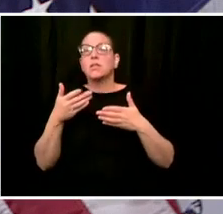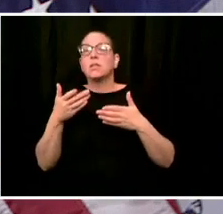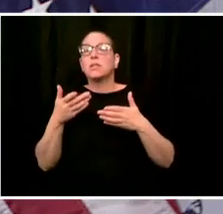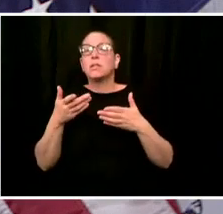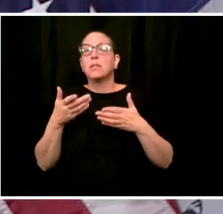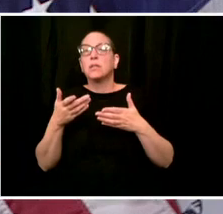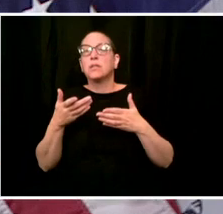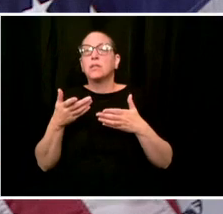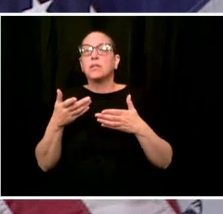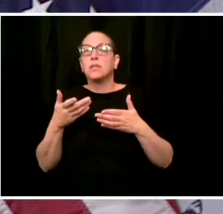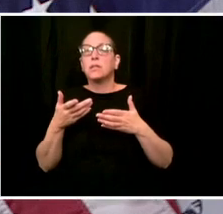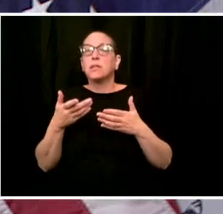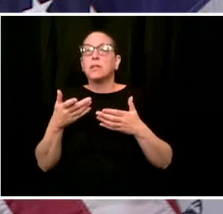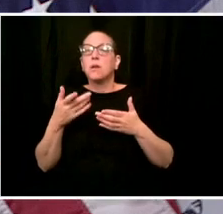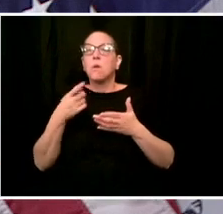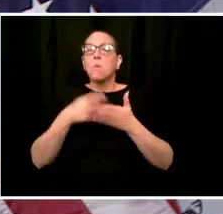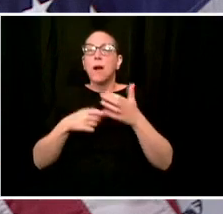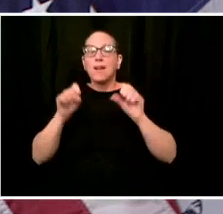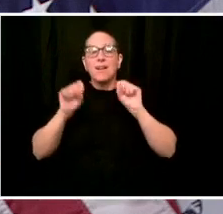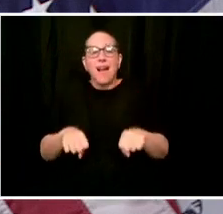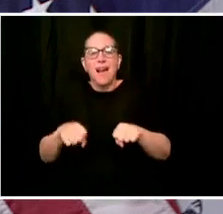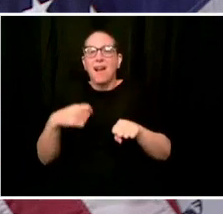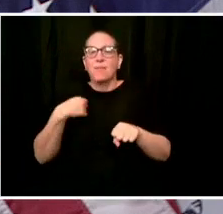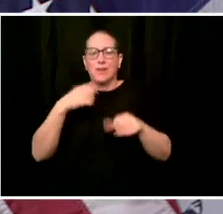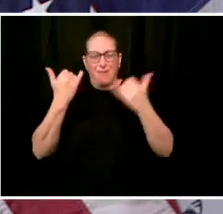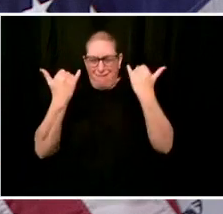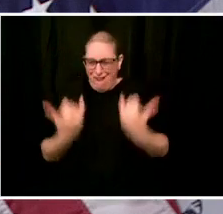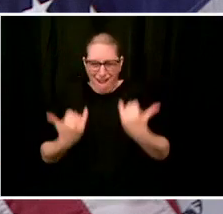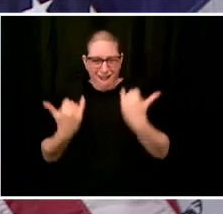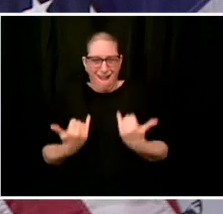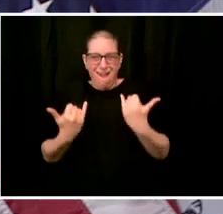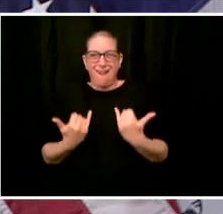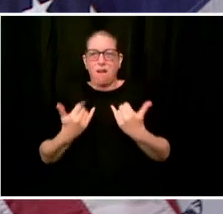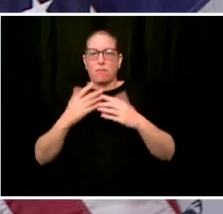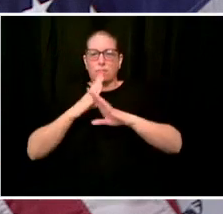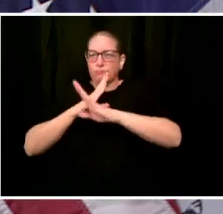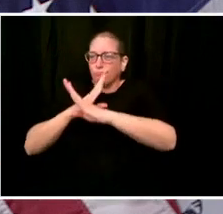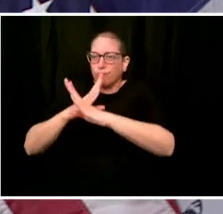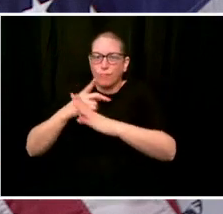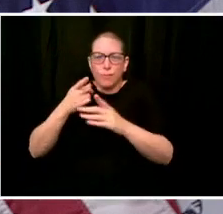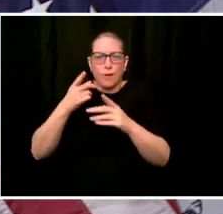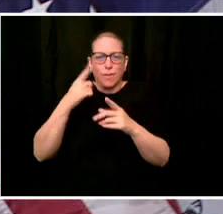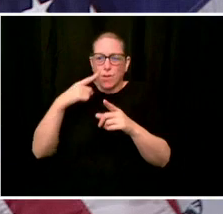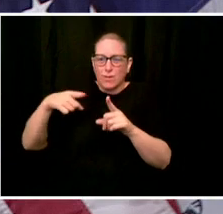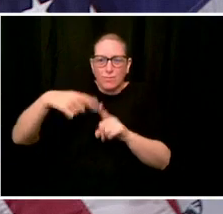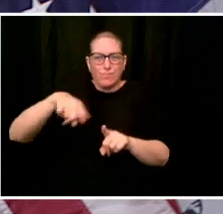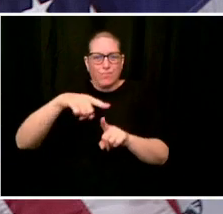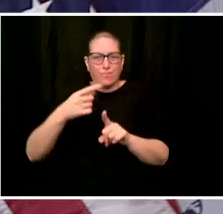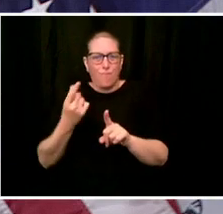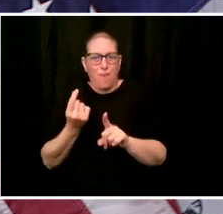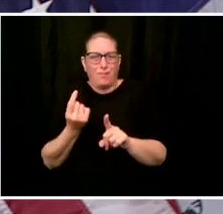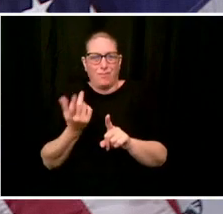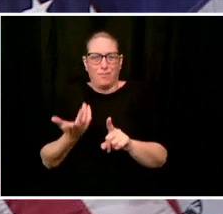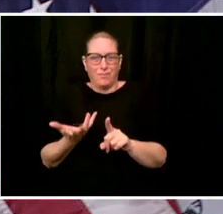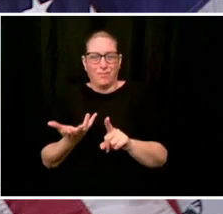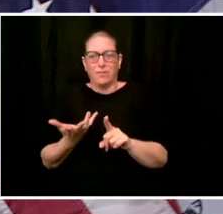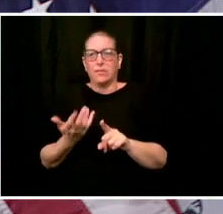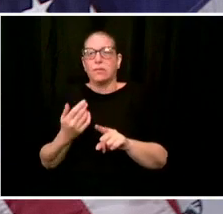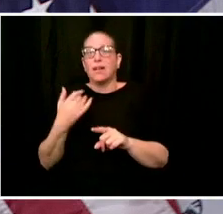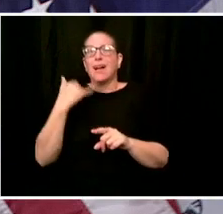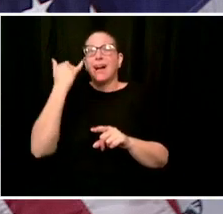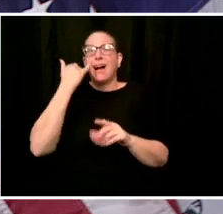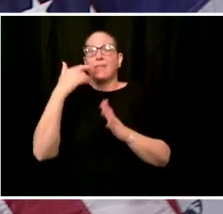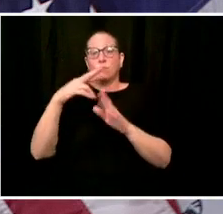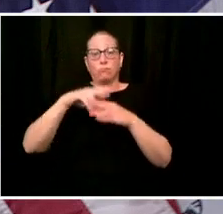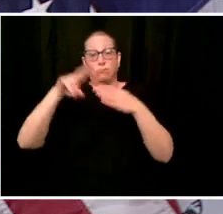practically to protect New Yorkers now and ahead. If the research helps us do that, that's very valuable, but